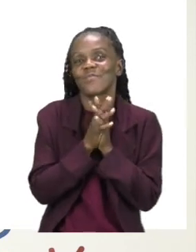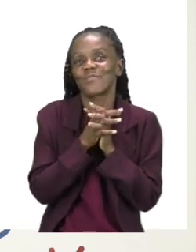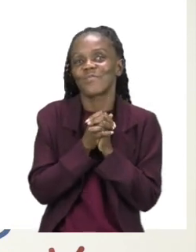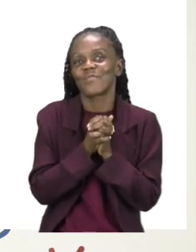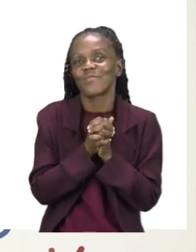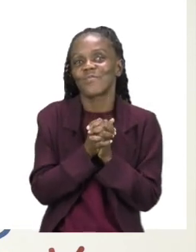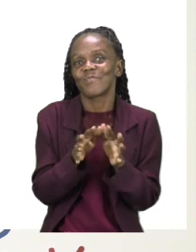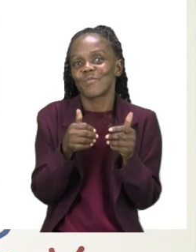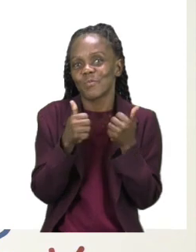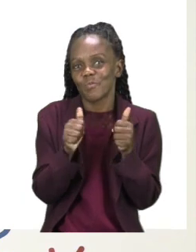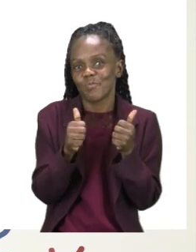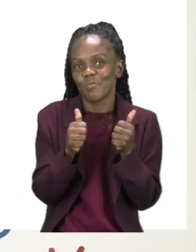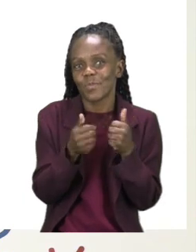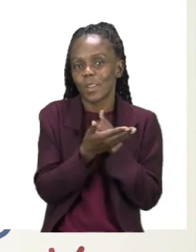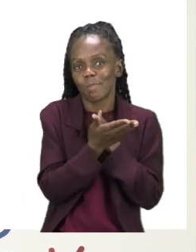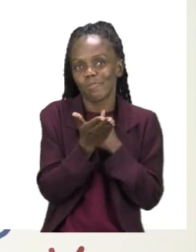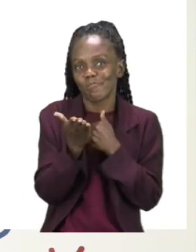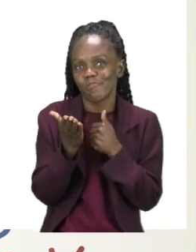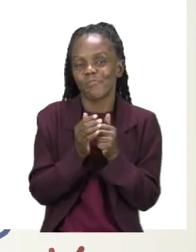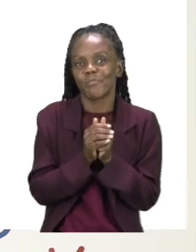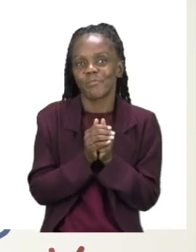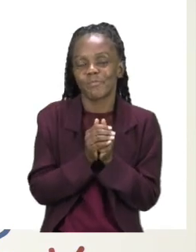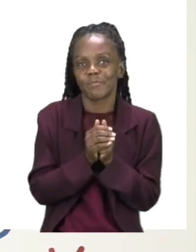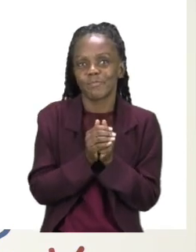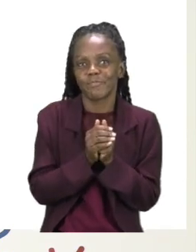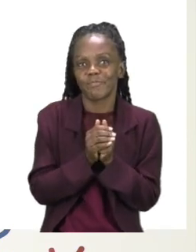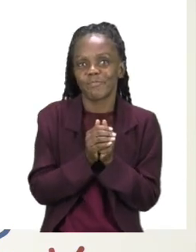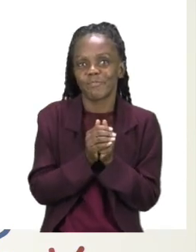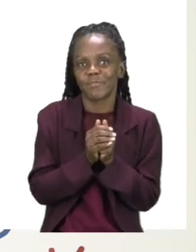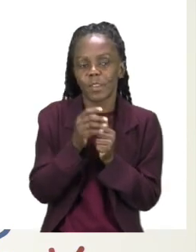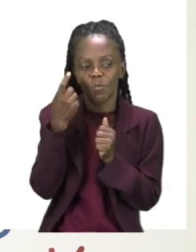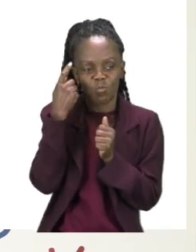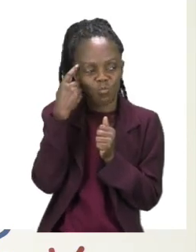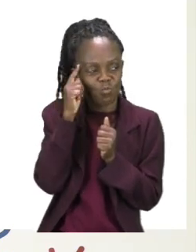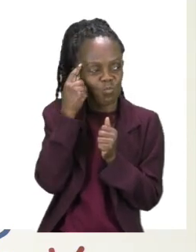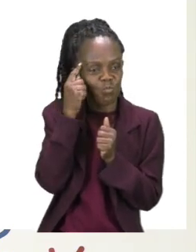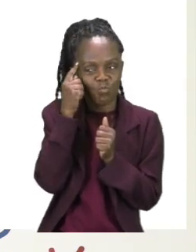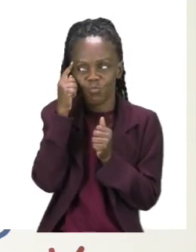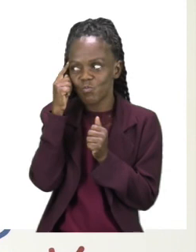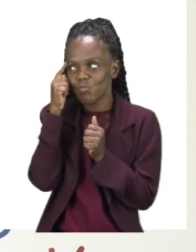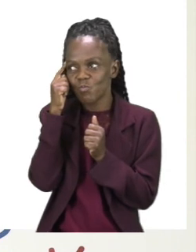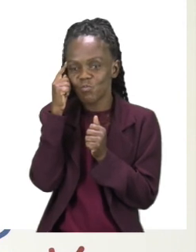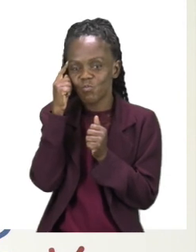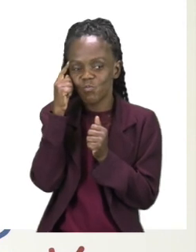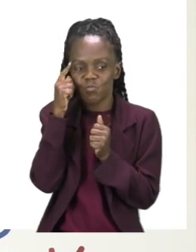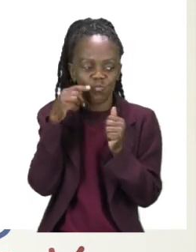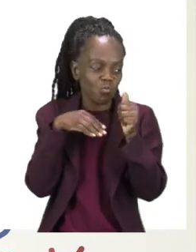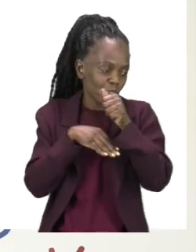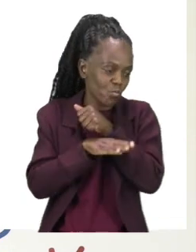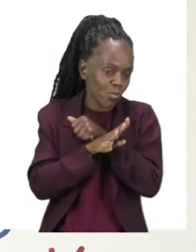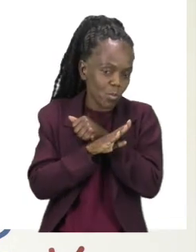Yay! Good job, everyone. I wonder, he's been hiding from me today.